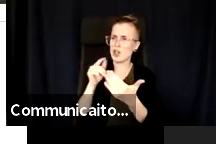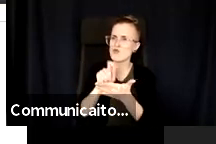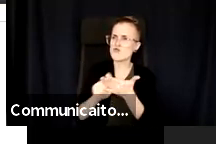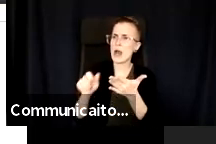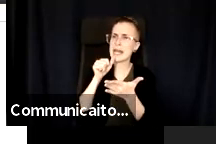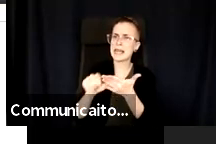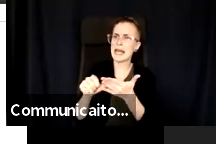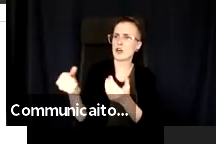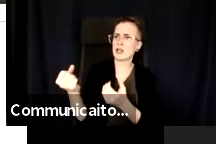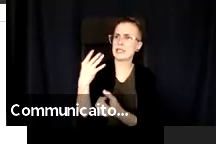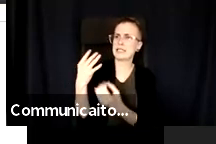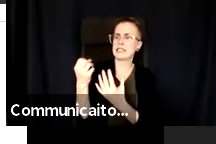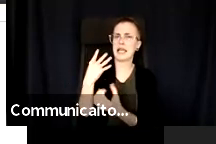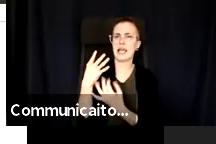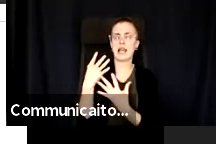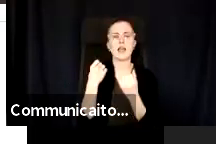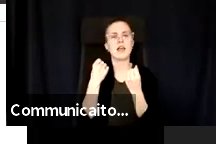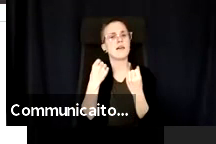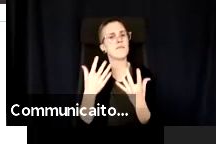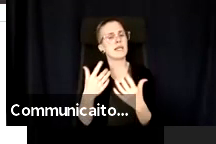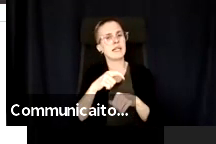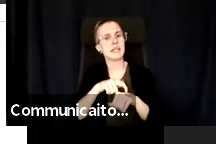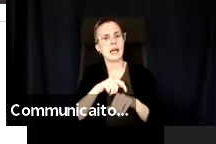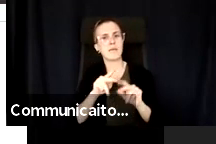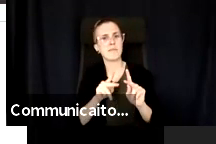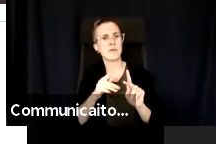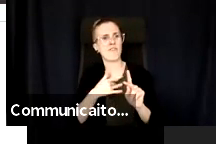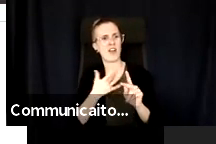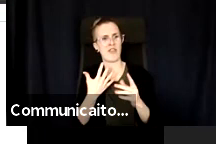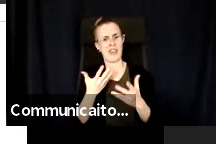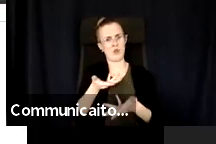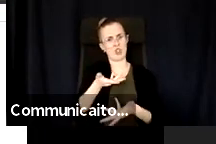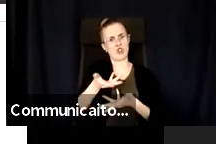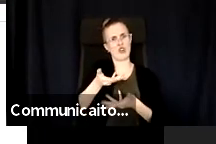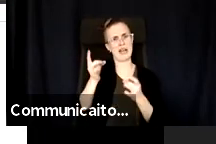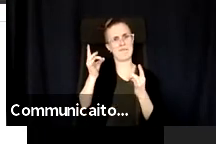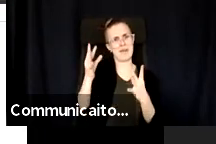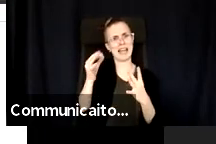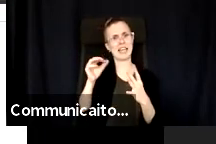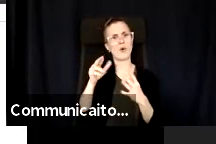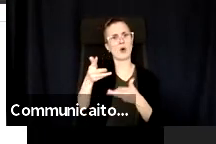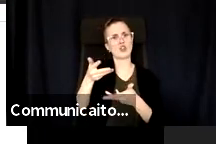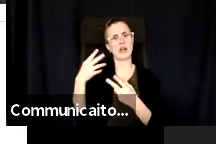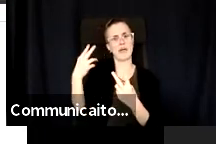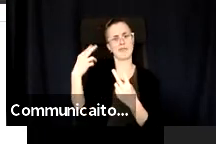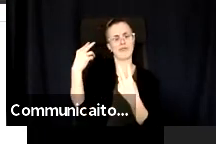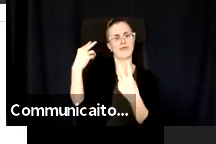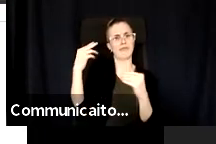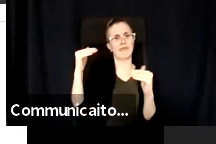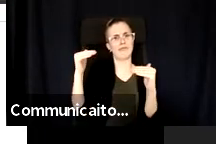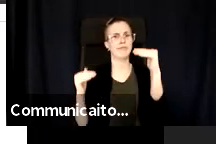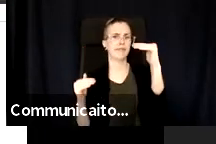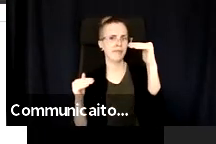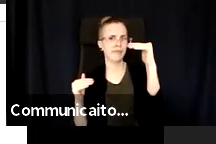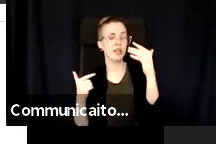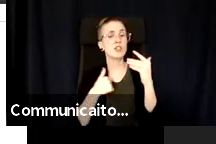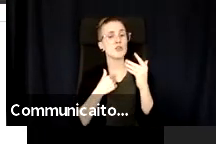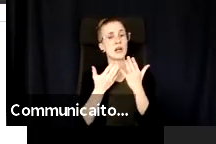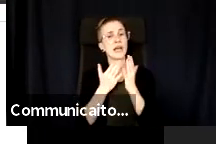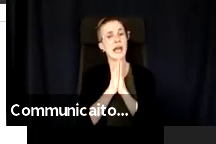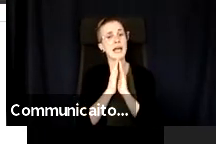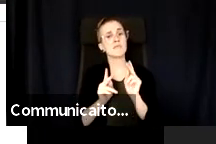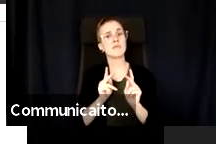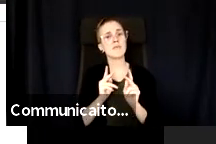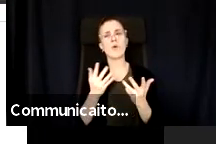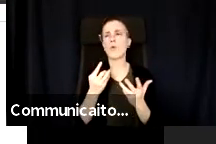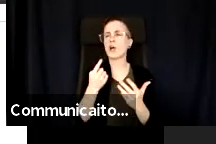social discrimination. They felt that they were treated badly. They were treated like second-class citizens. So when I asked people what they